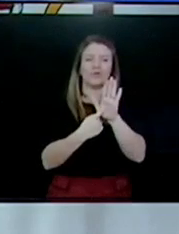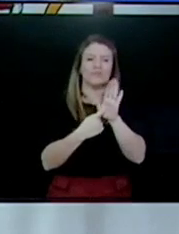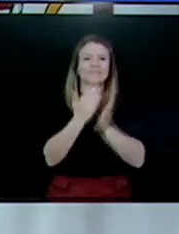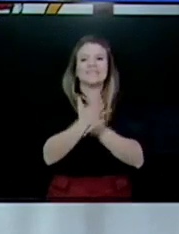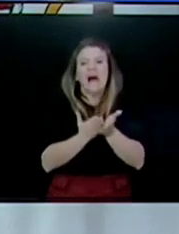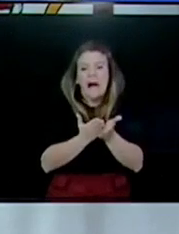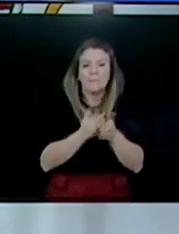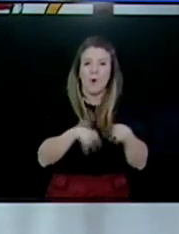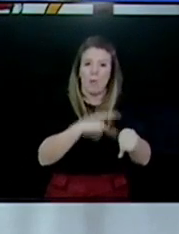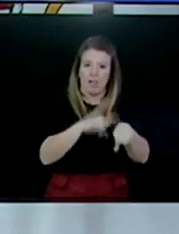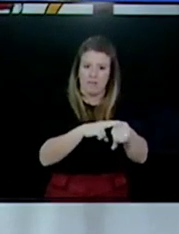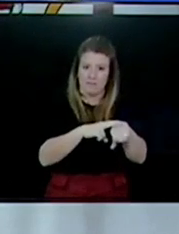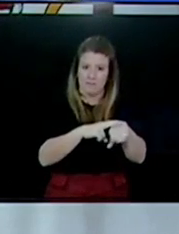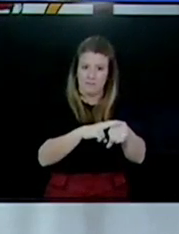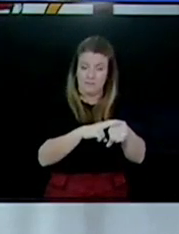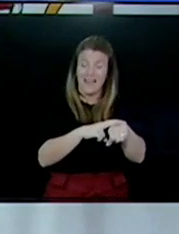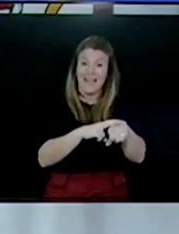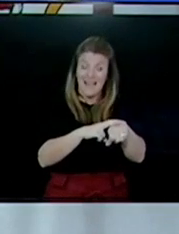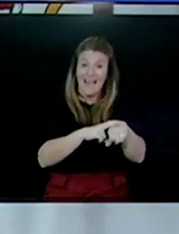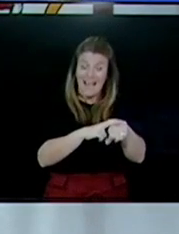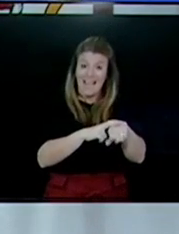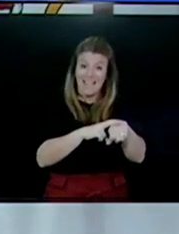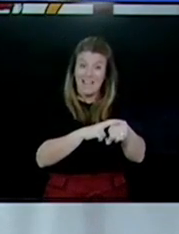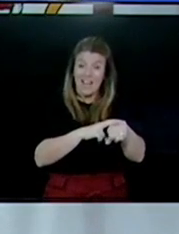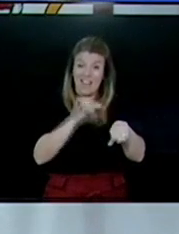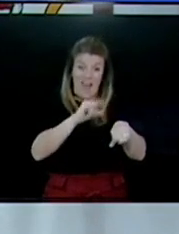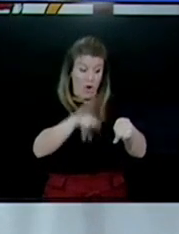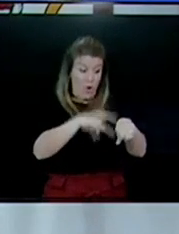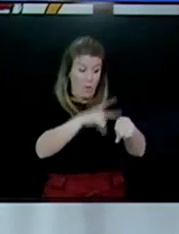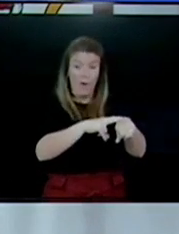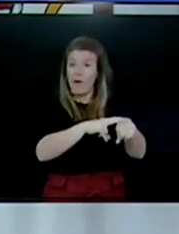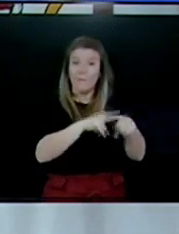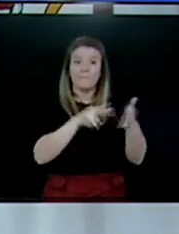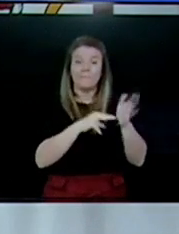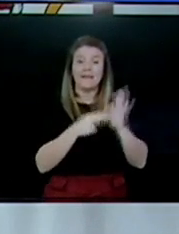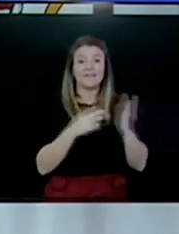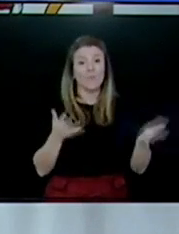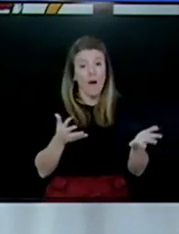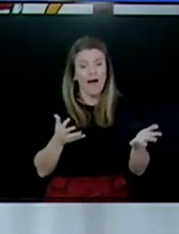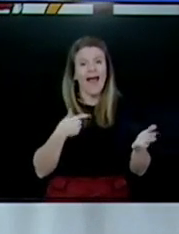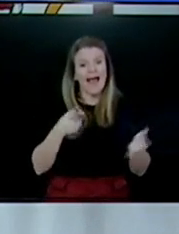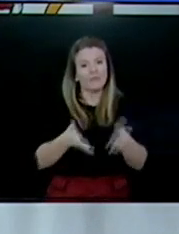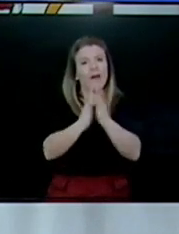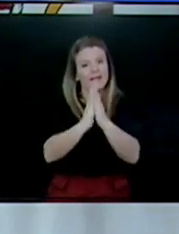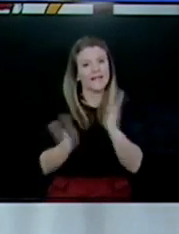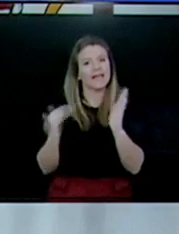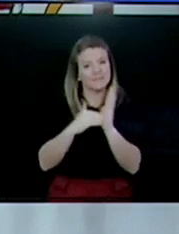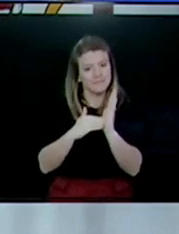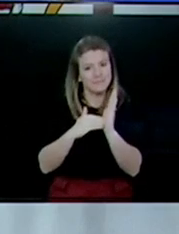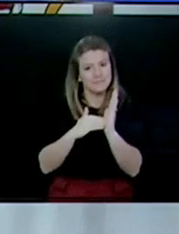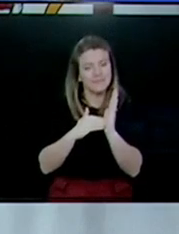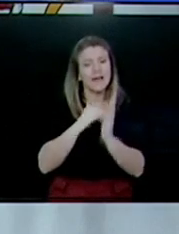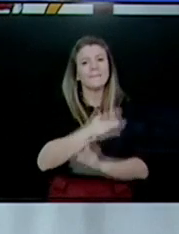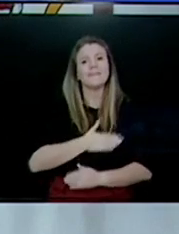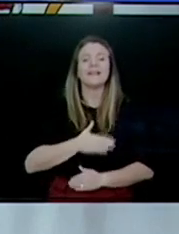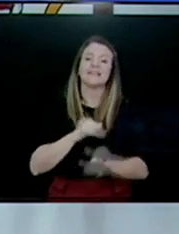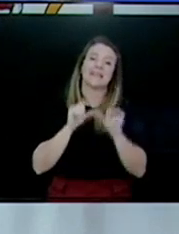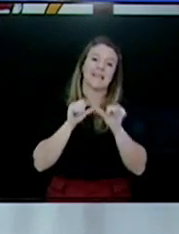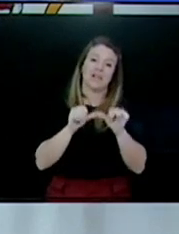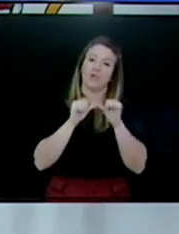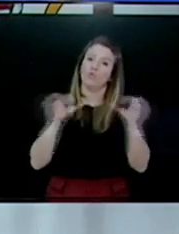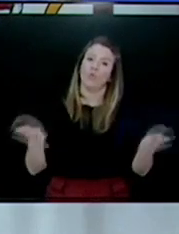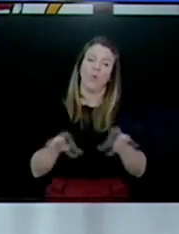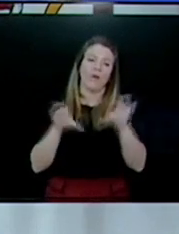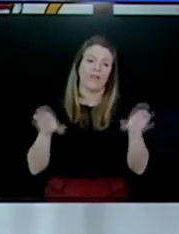Well, earlier this evening, West Virginia Governor Jim Justice made the decision to reopen the Mountain State starting tomorrow. 13 News